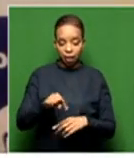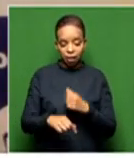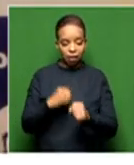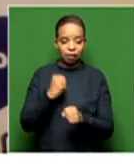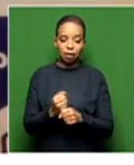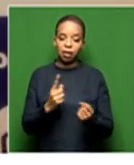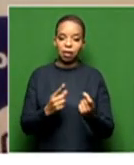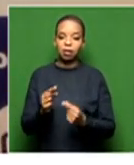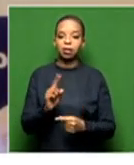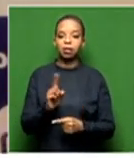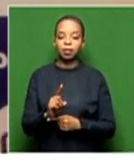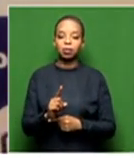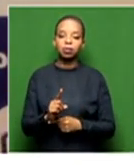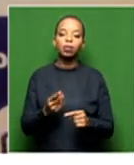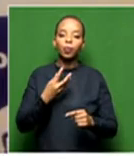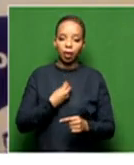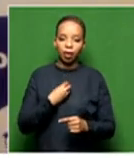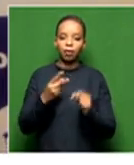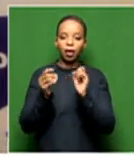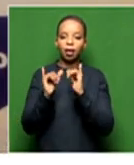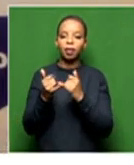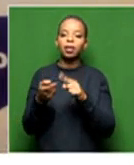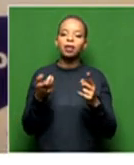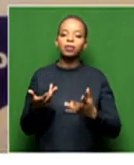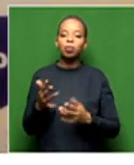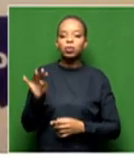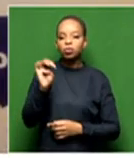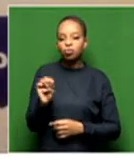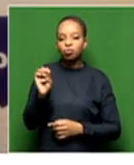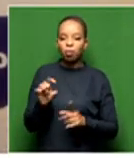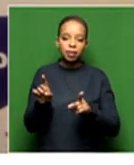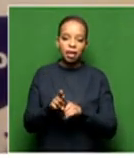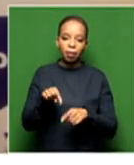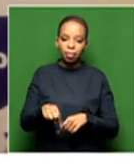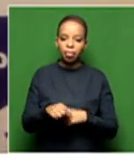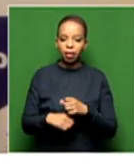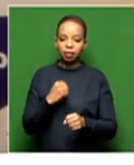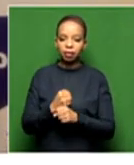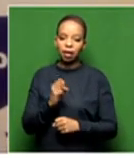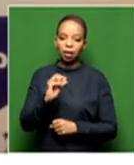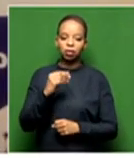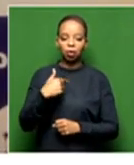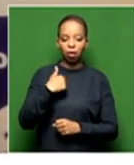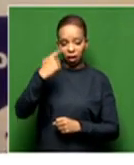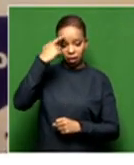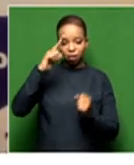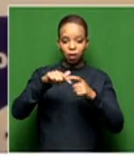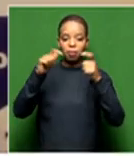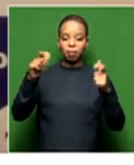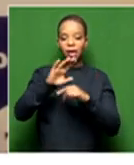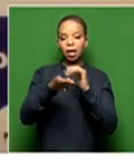and we've got companies joining us from Europe as well this year. So I think, yeah, it's going to be bigger than last year.